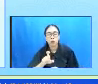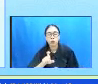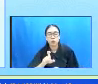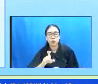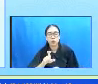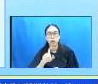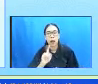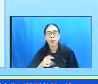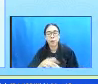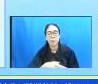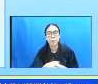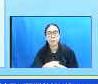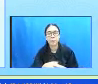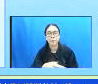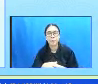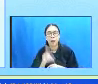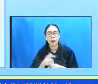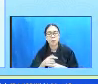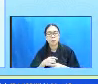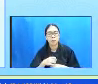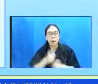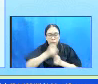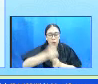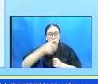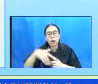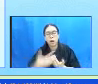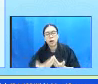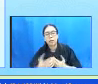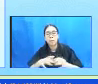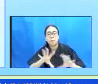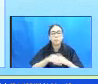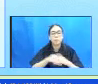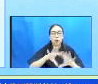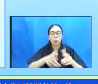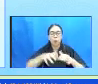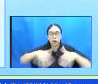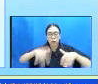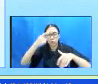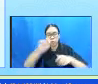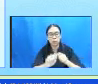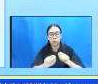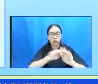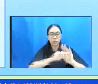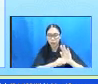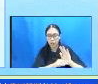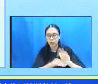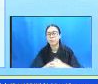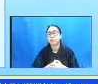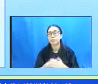process. This is the second role of CSO that are important. And the third role of CSO could be